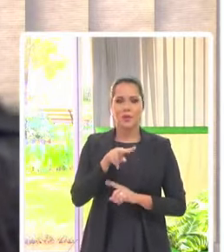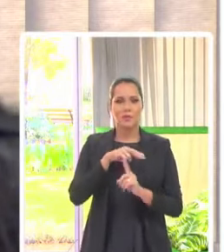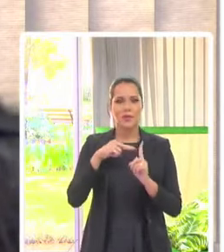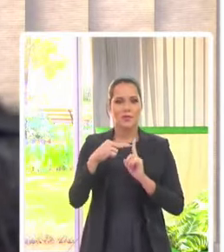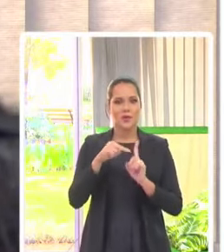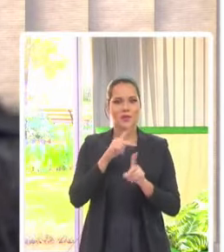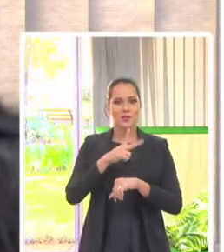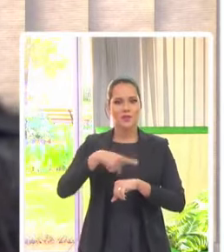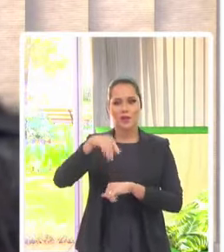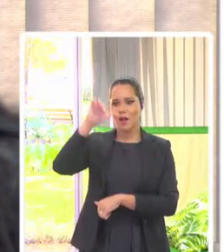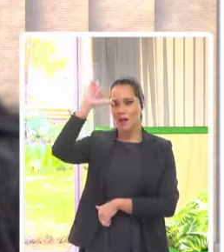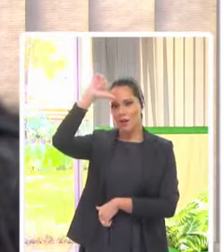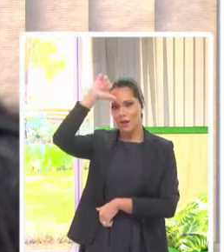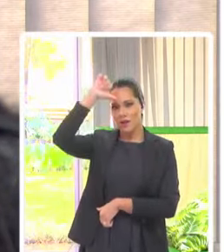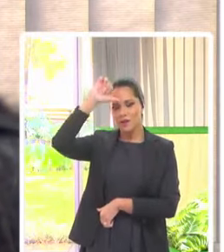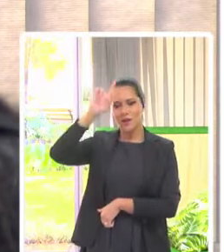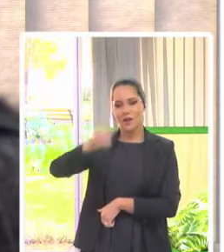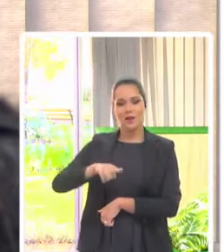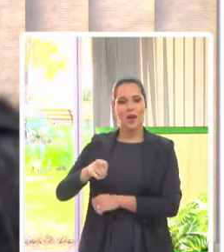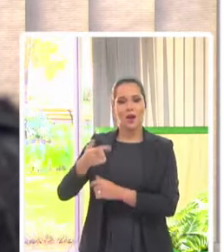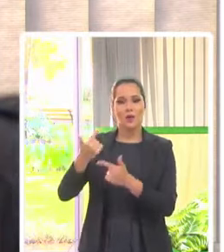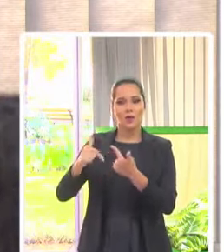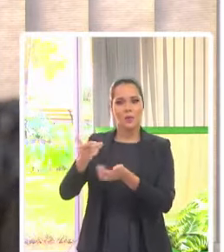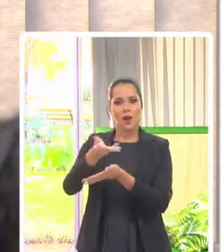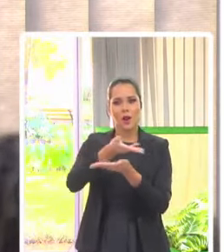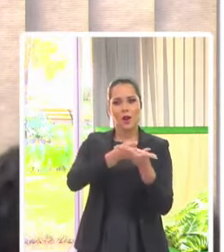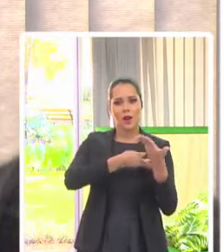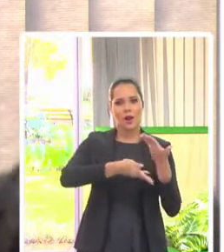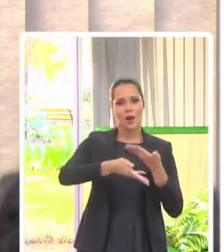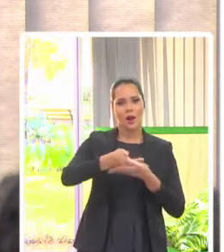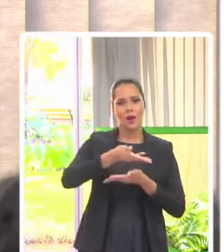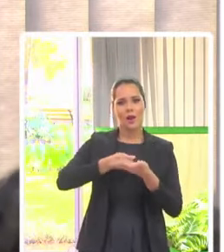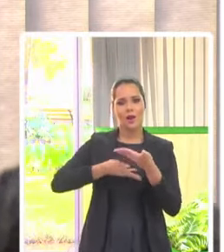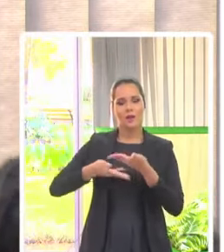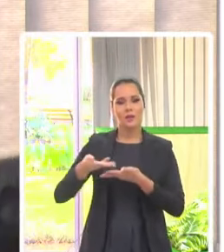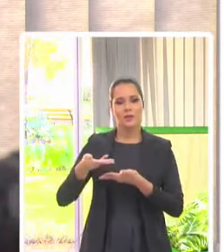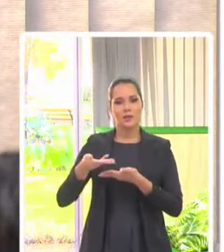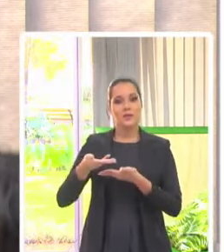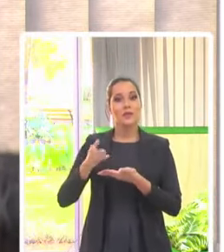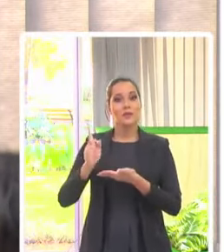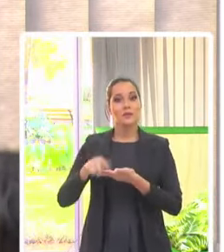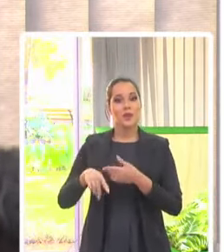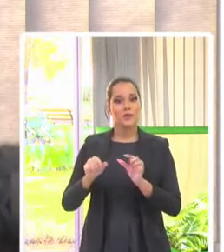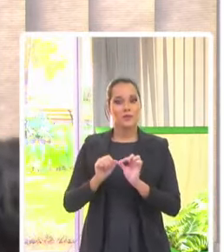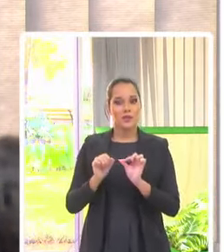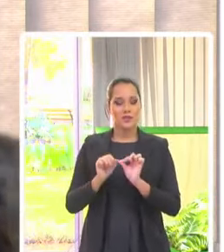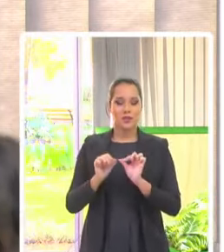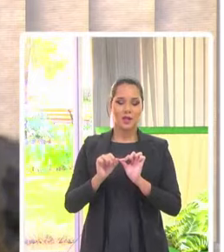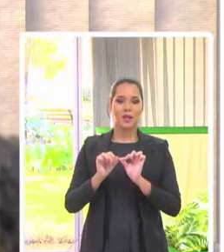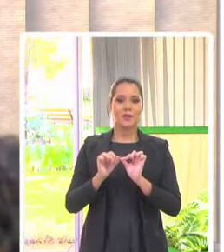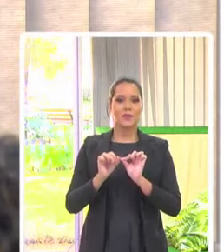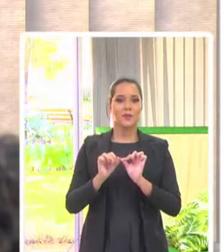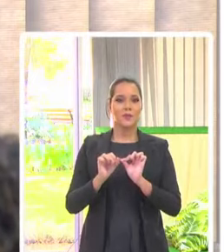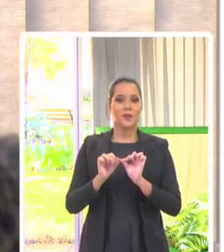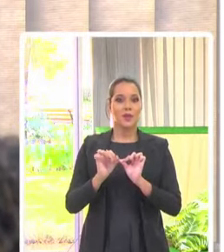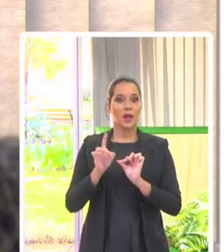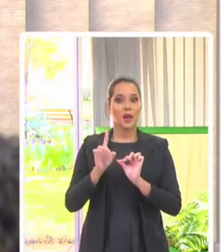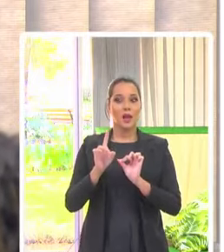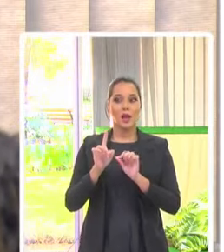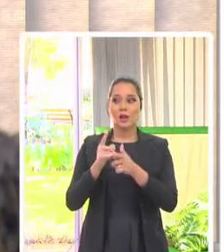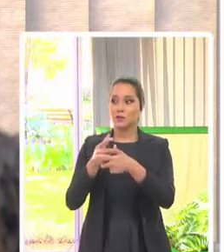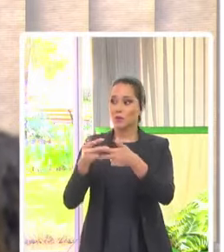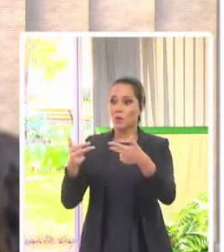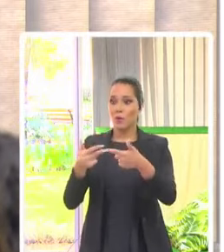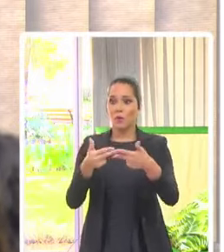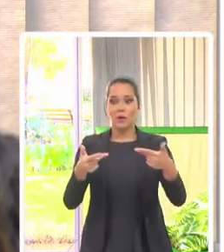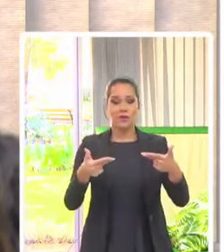that interoperability is to make machines to have conversations